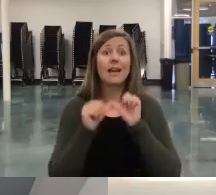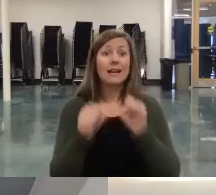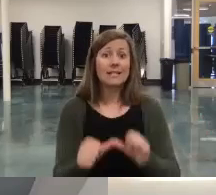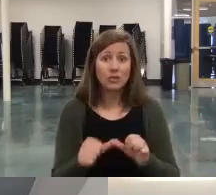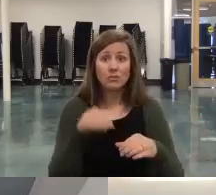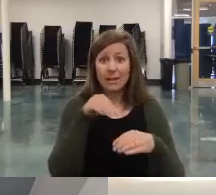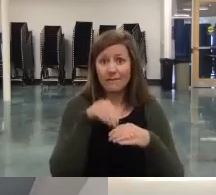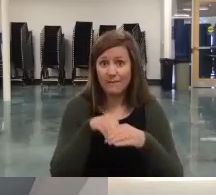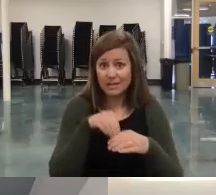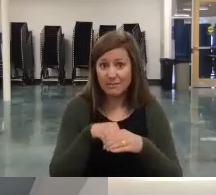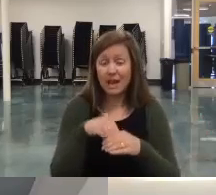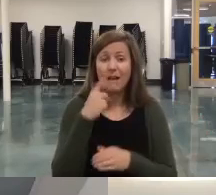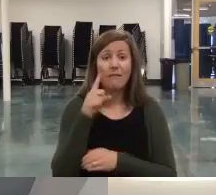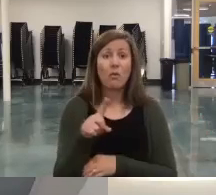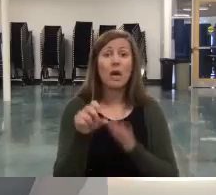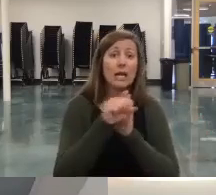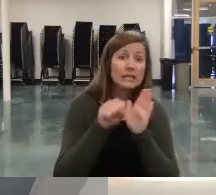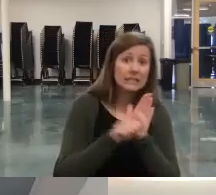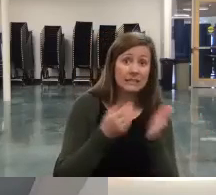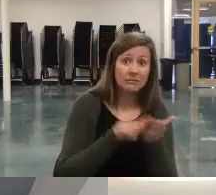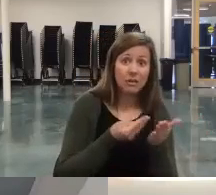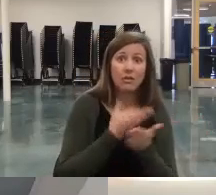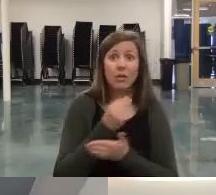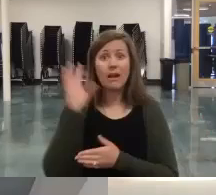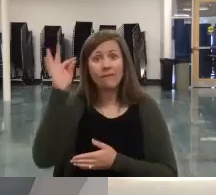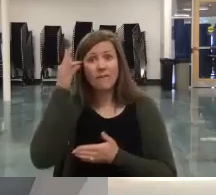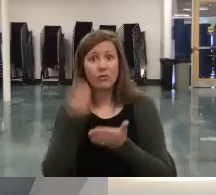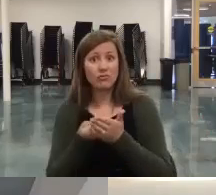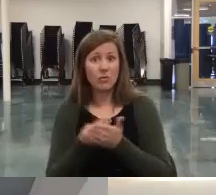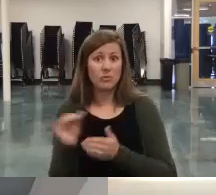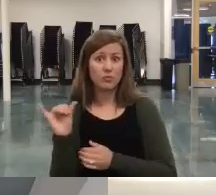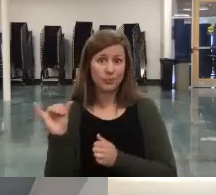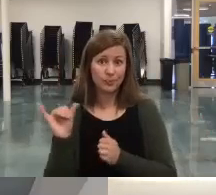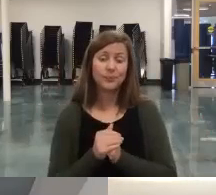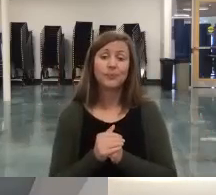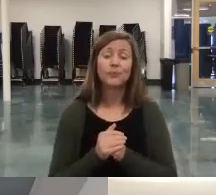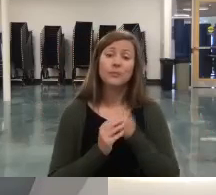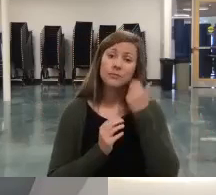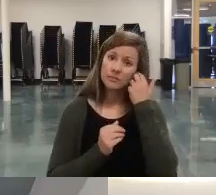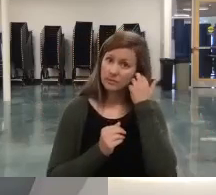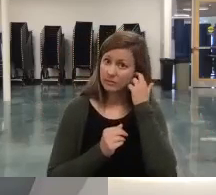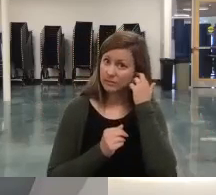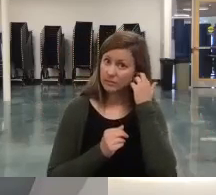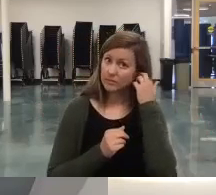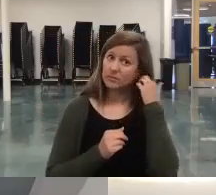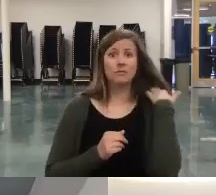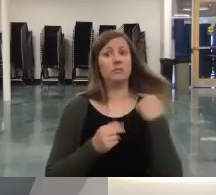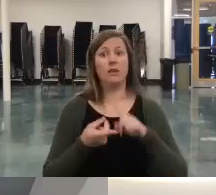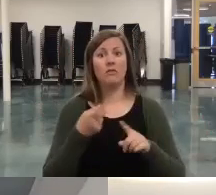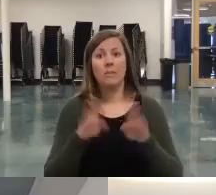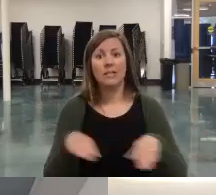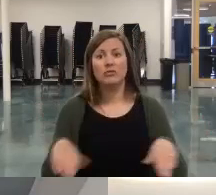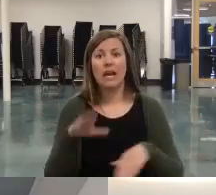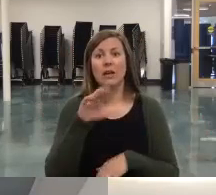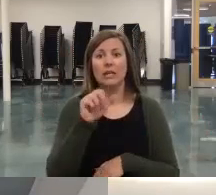investment of both state dollars and on the federal level as well, and from the Child Care Development